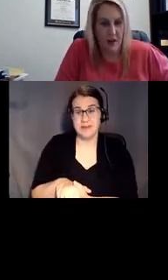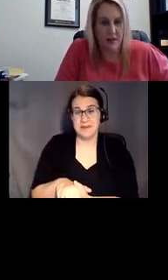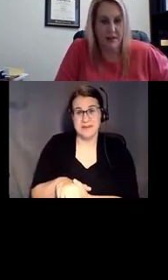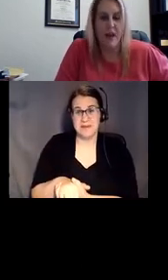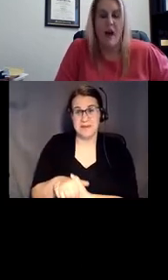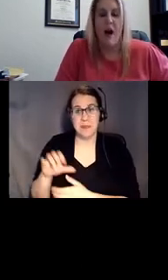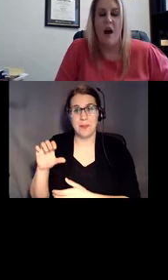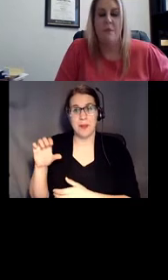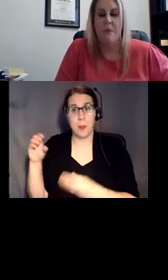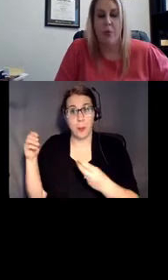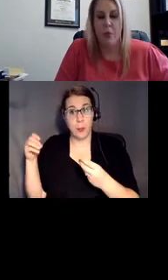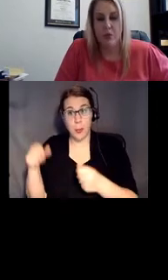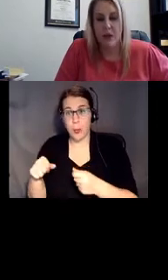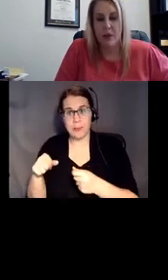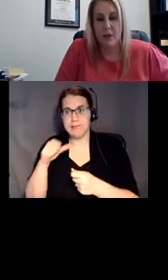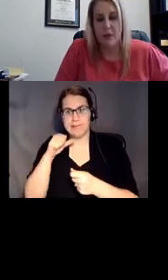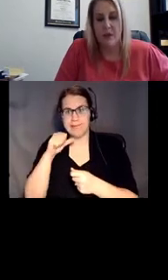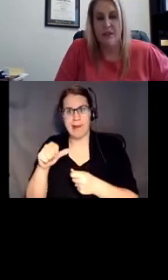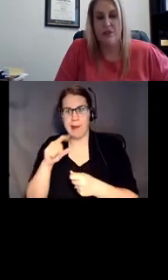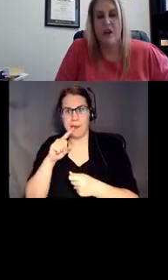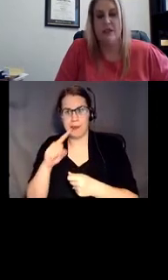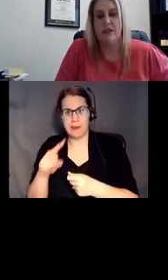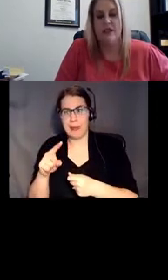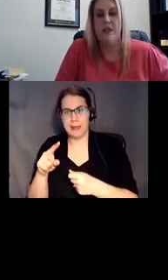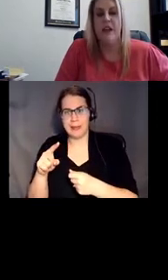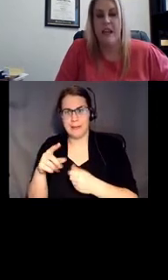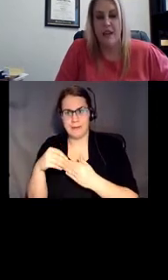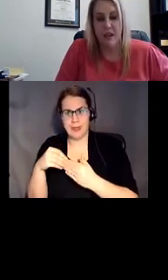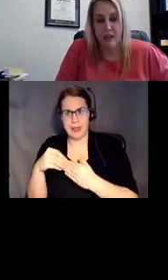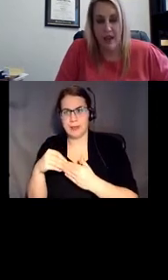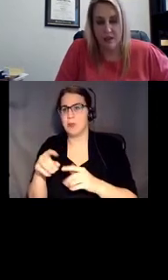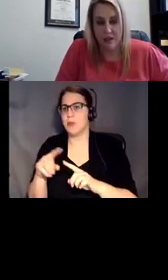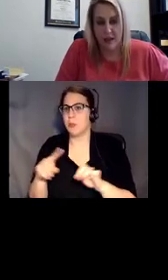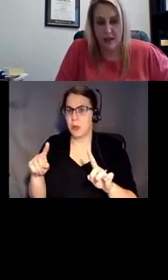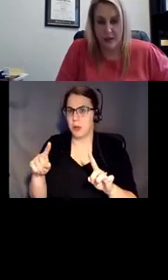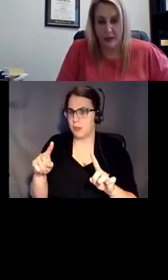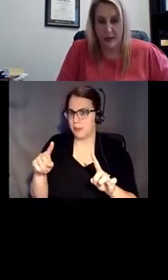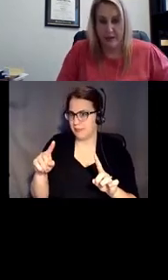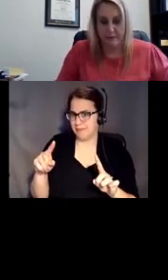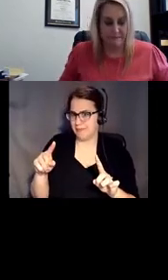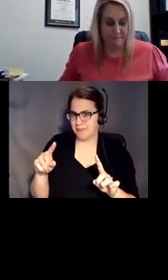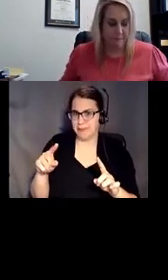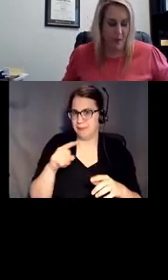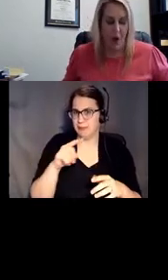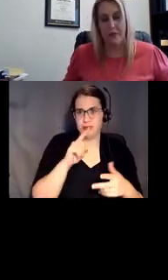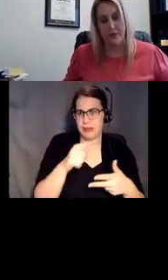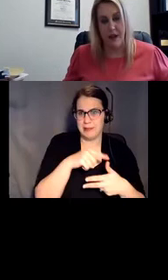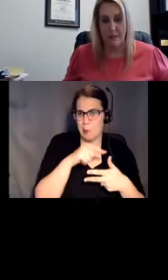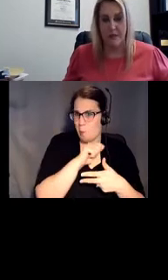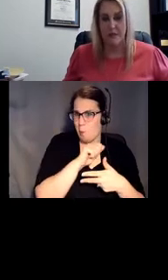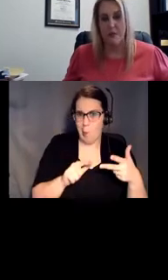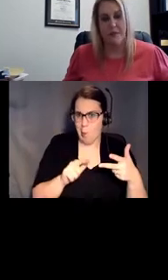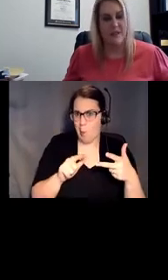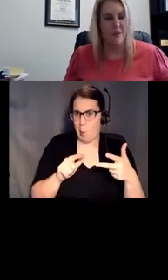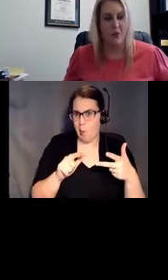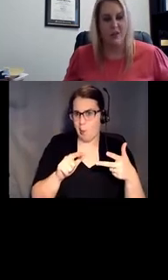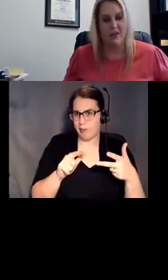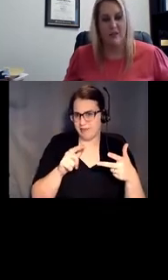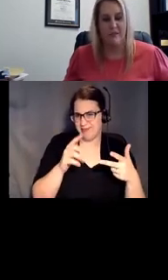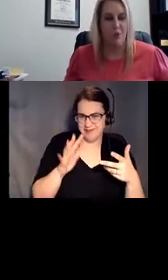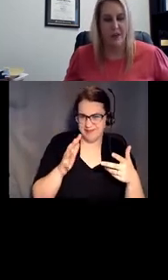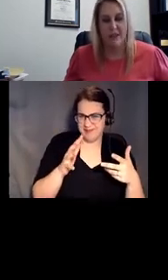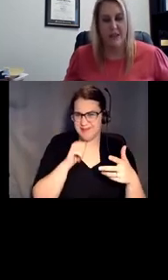of trusts, but pooled supplemental needs trusts have even less flexibility. Oftentimes, there may be